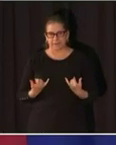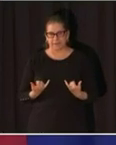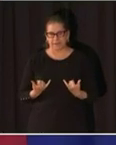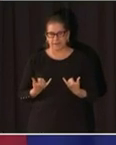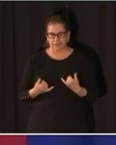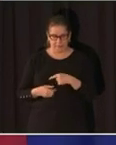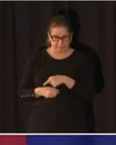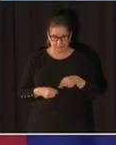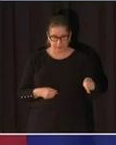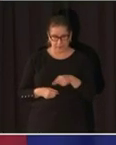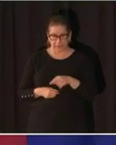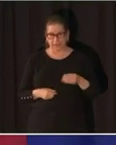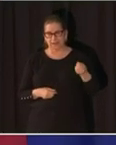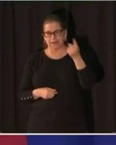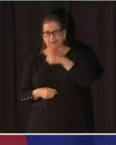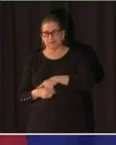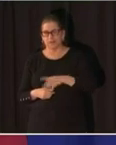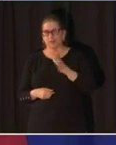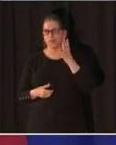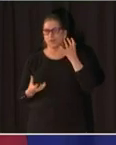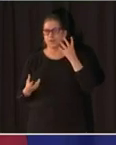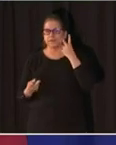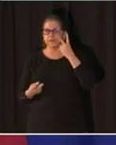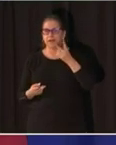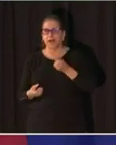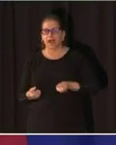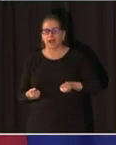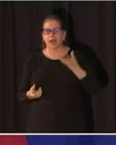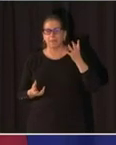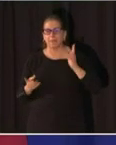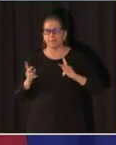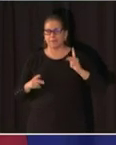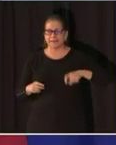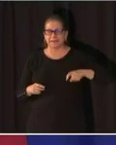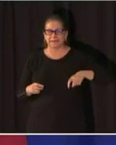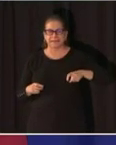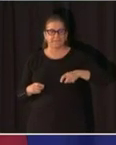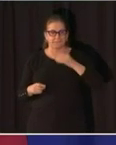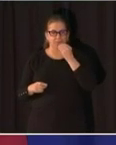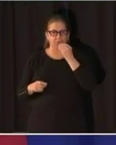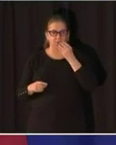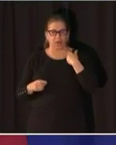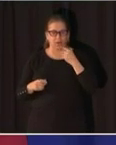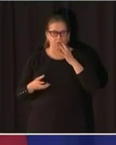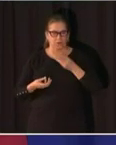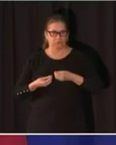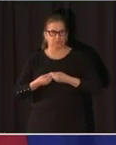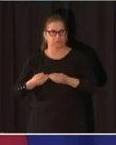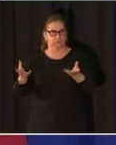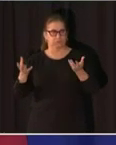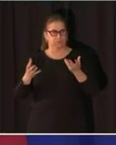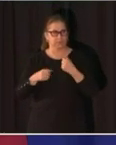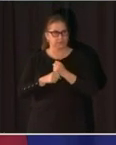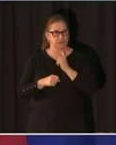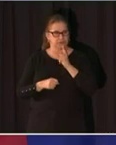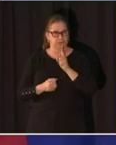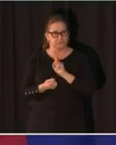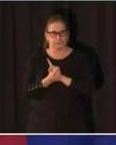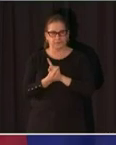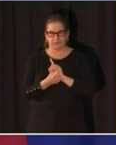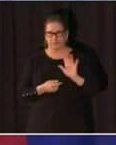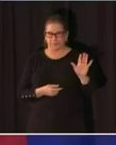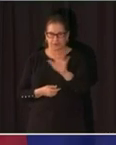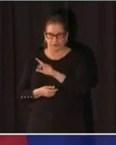that demand is like and how we can deploy resources to support it. We're working with, I think, at